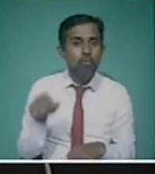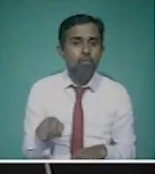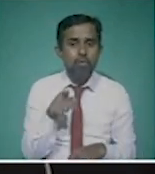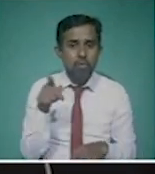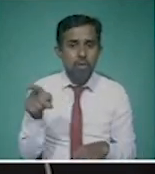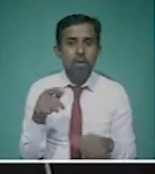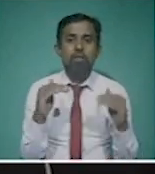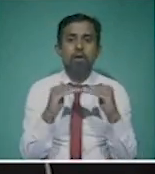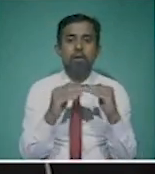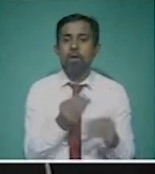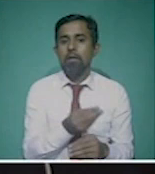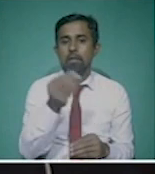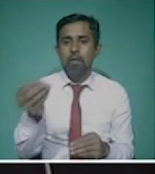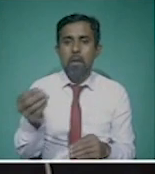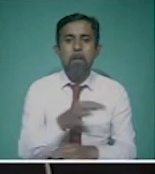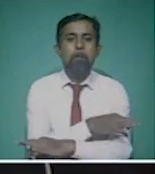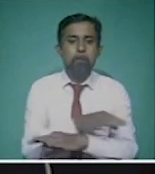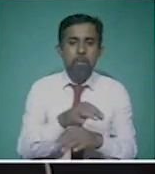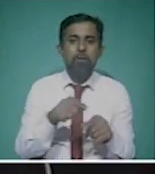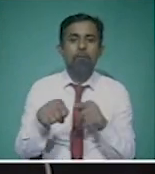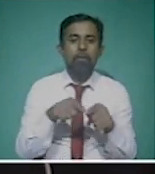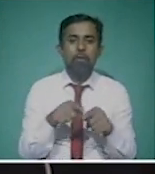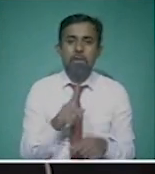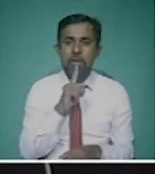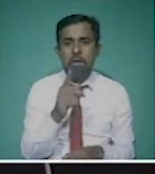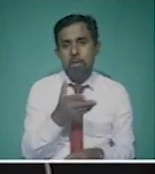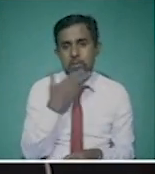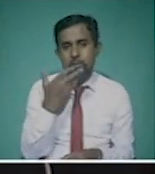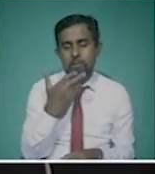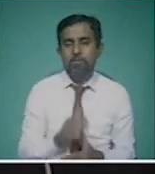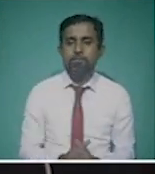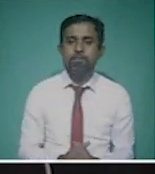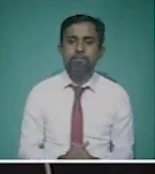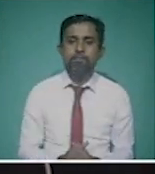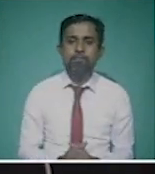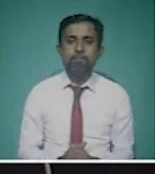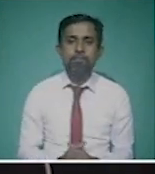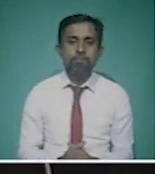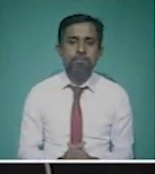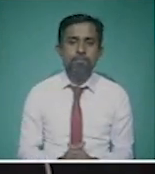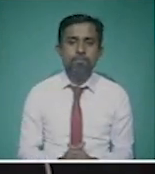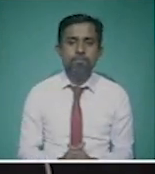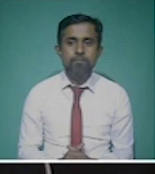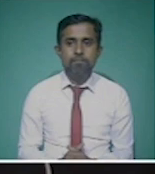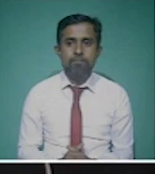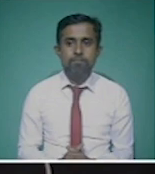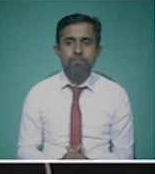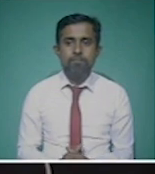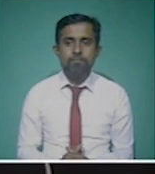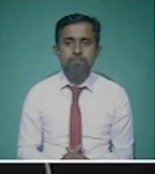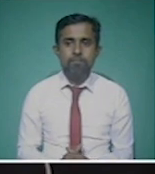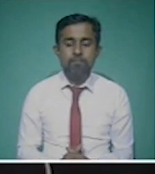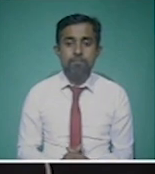steps to see that the laws delays in the district courts in